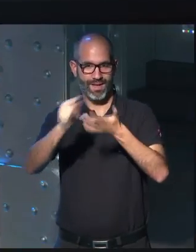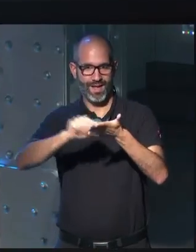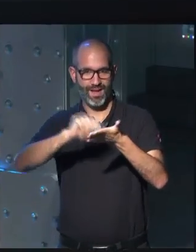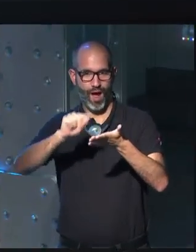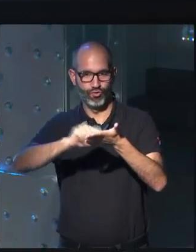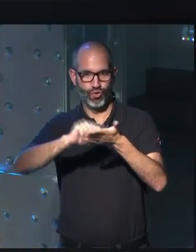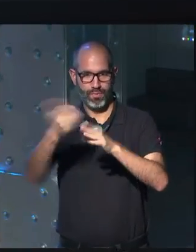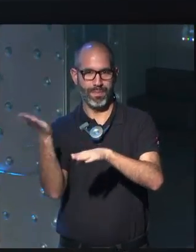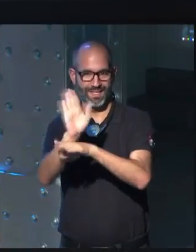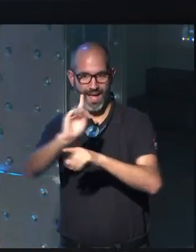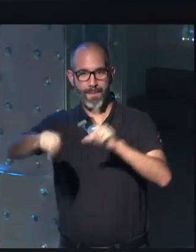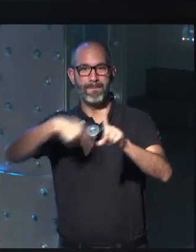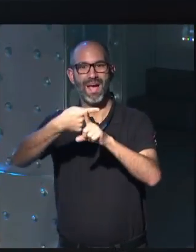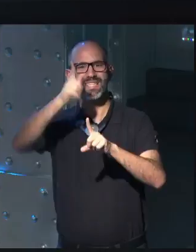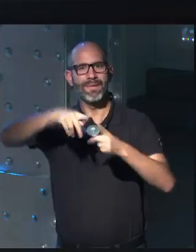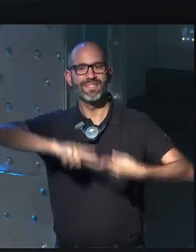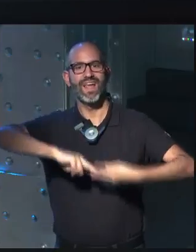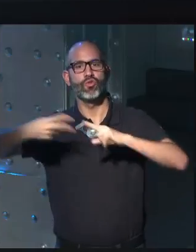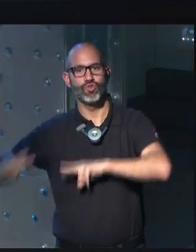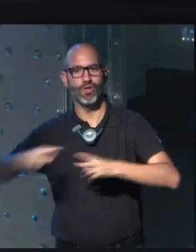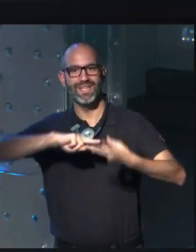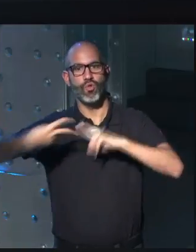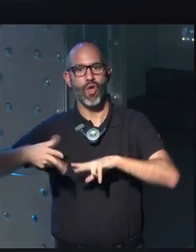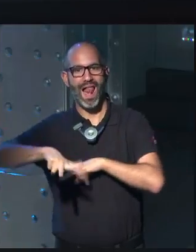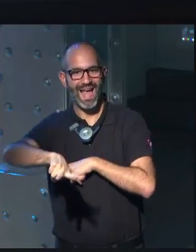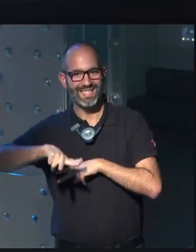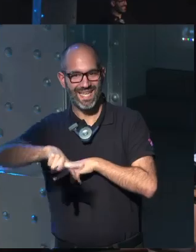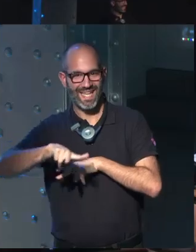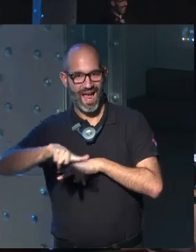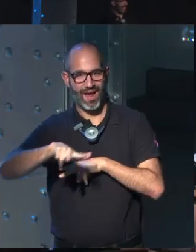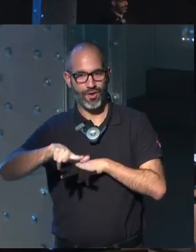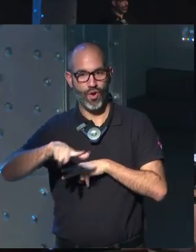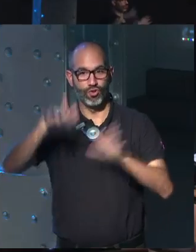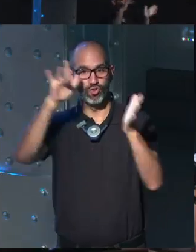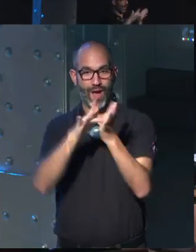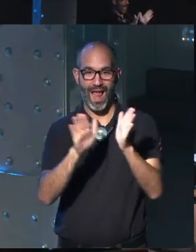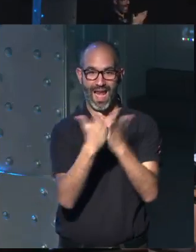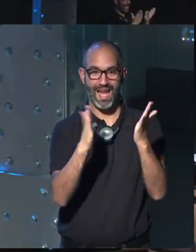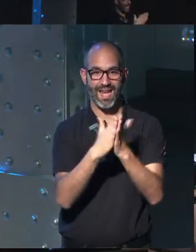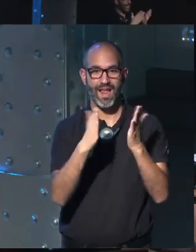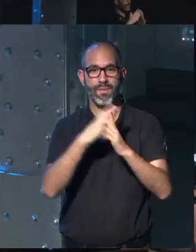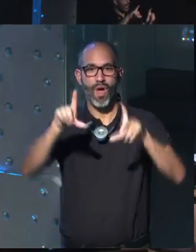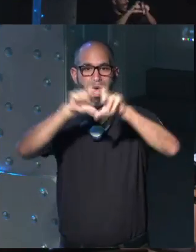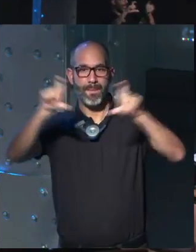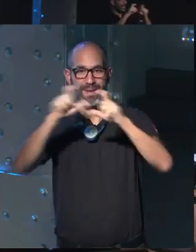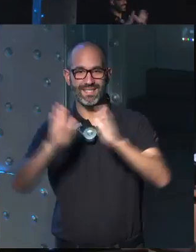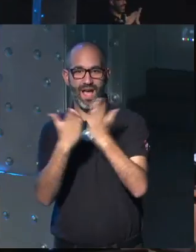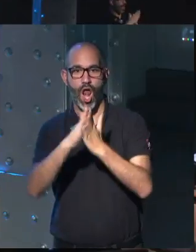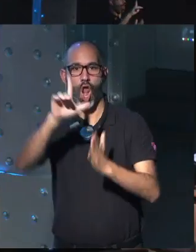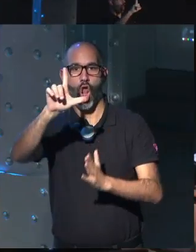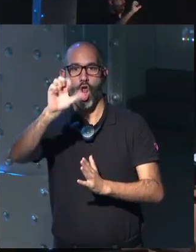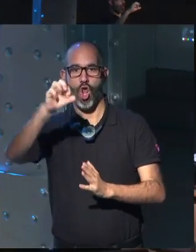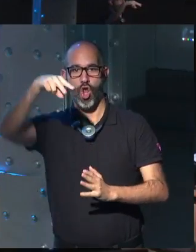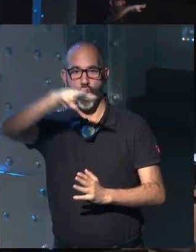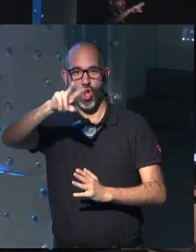hear from its author and also its translator. The translator of this book into Spanish, which has been published